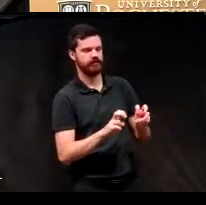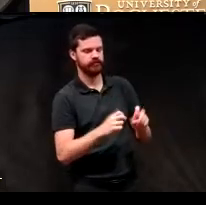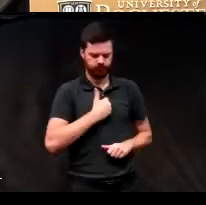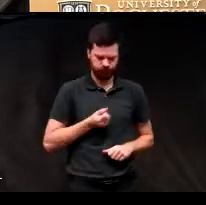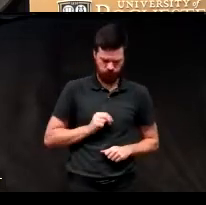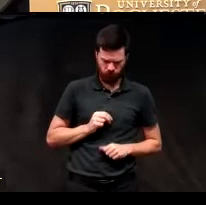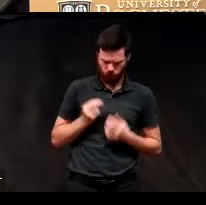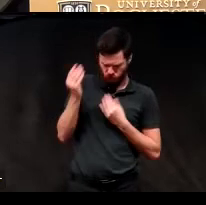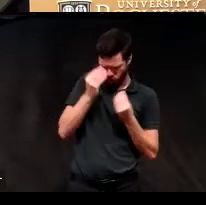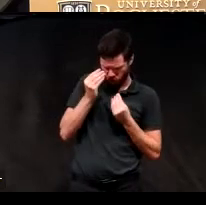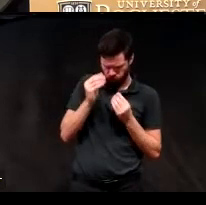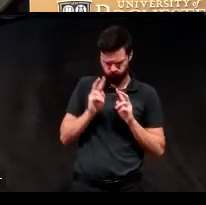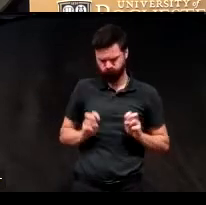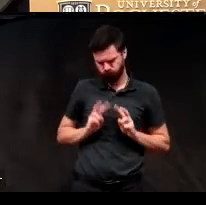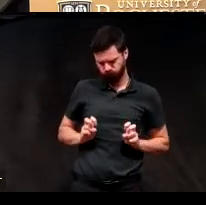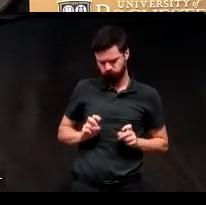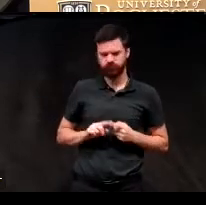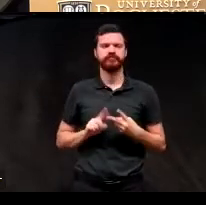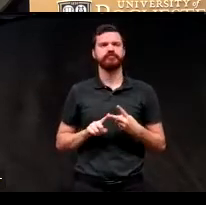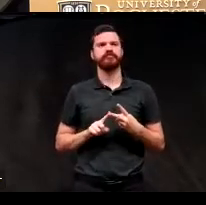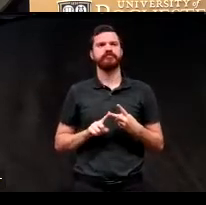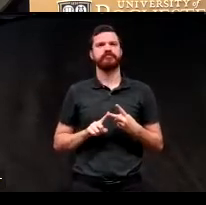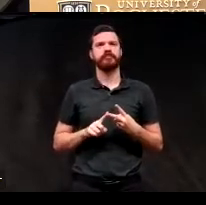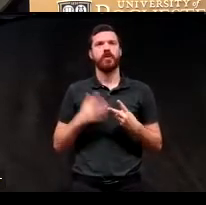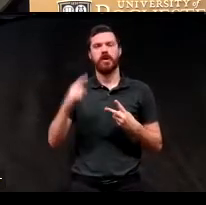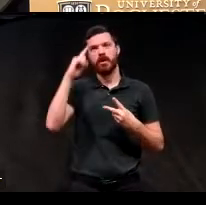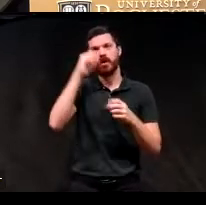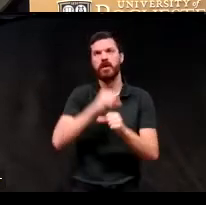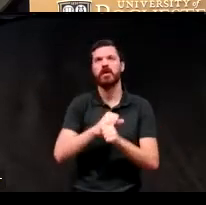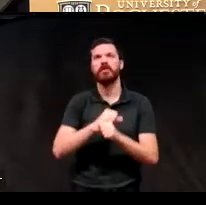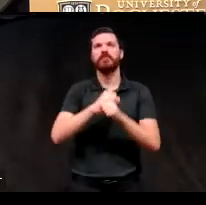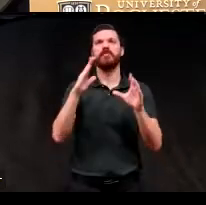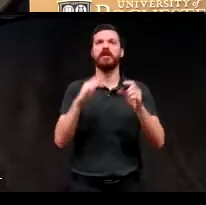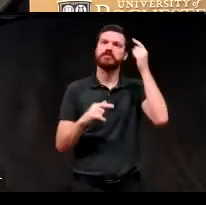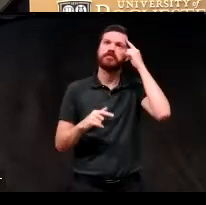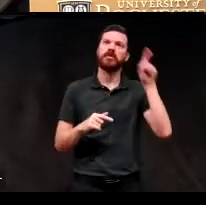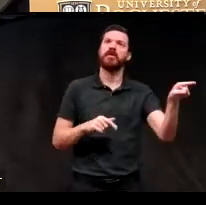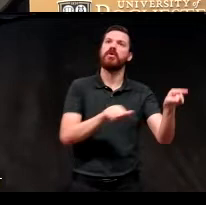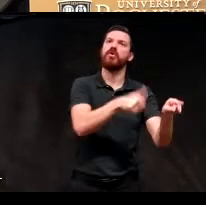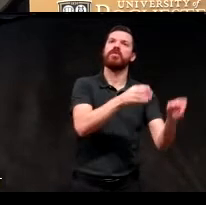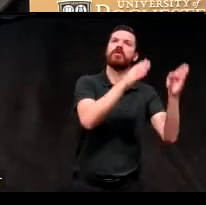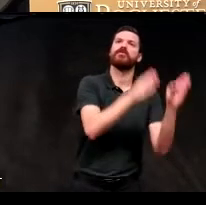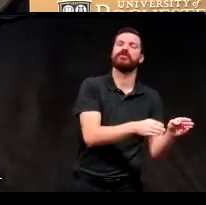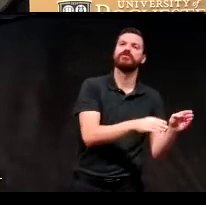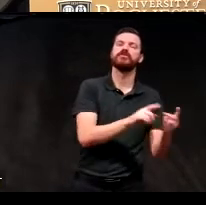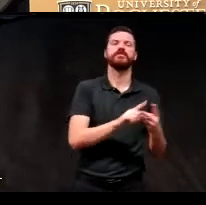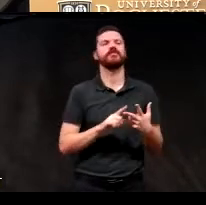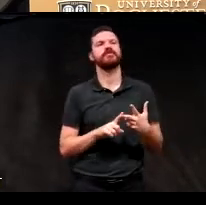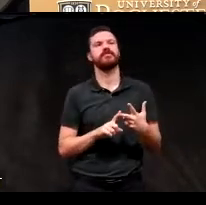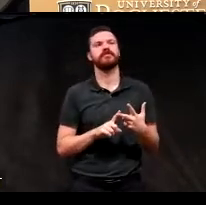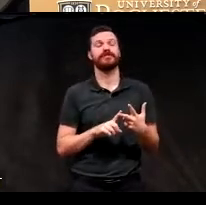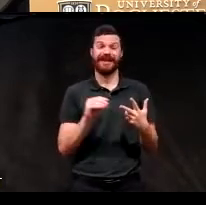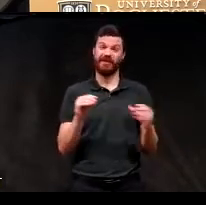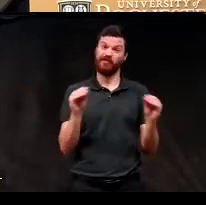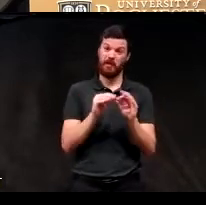on their thoughts on the matter, to imagine what is in the mind of the other person. And